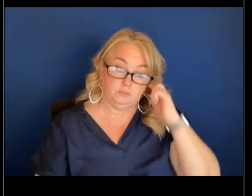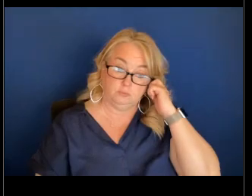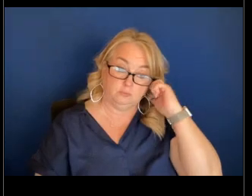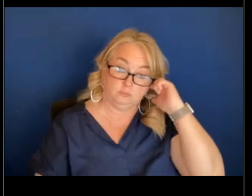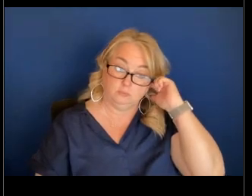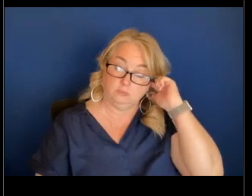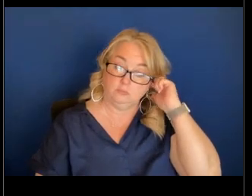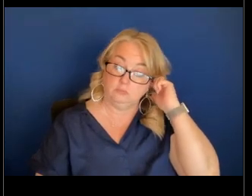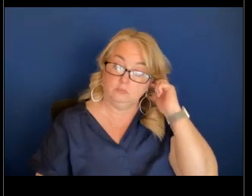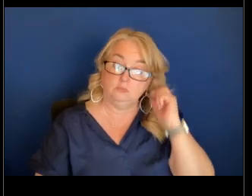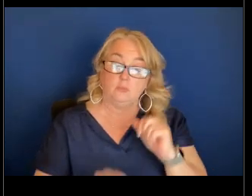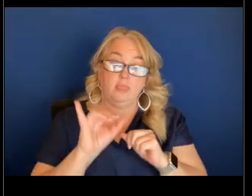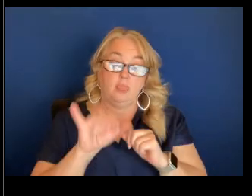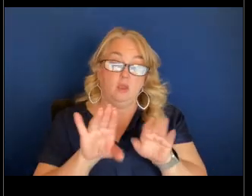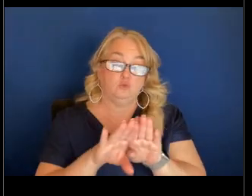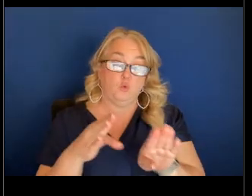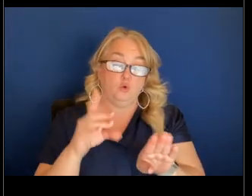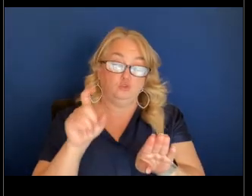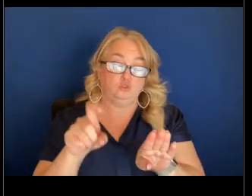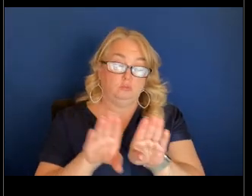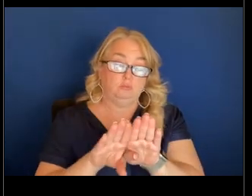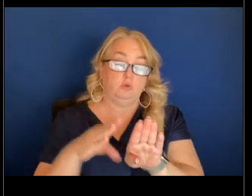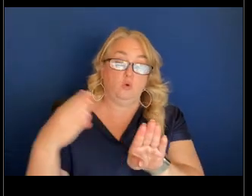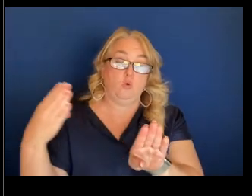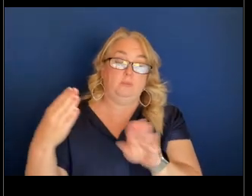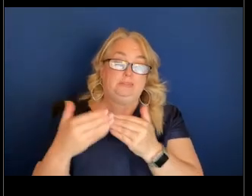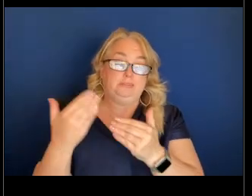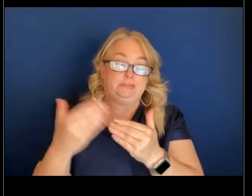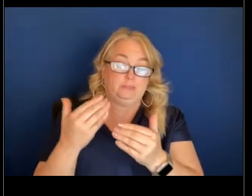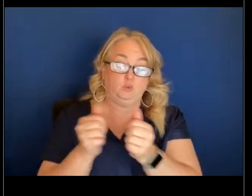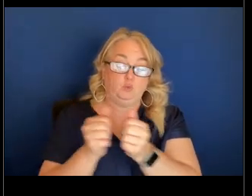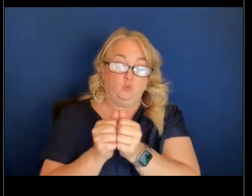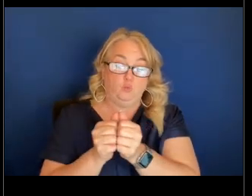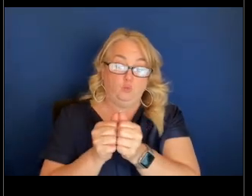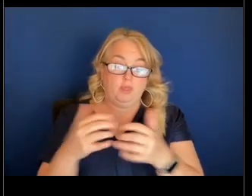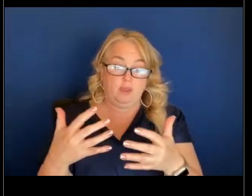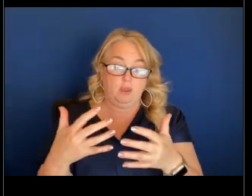The door should swing easily with no closer.